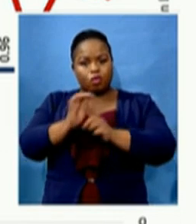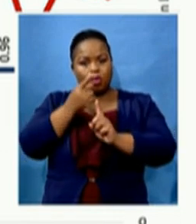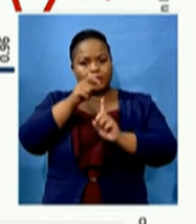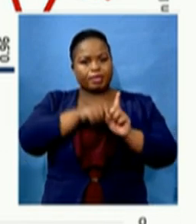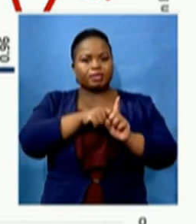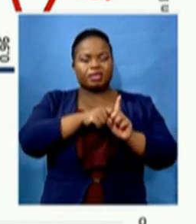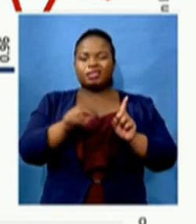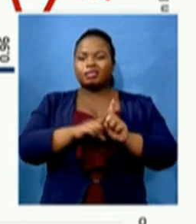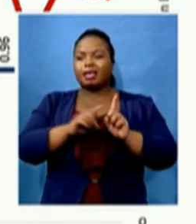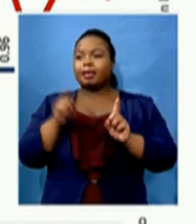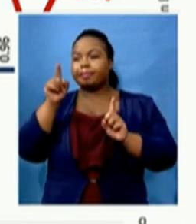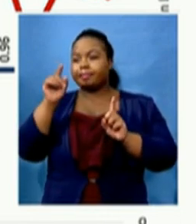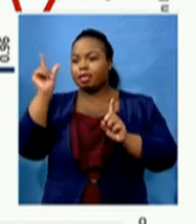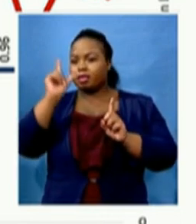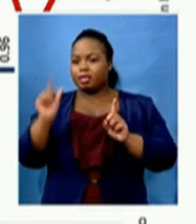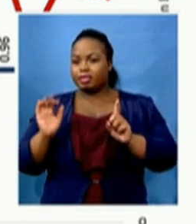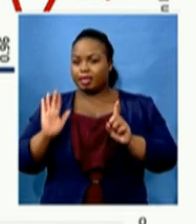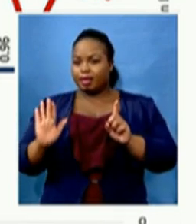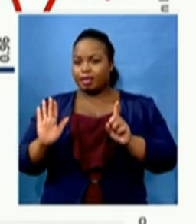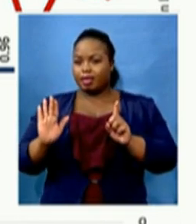my sort of estimates